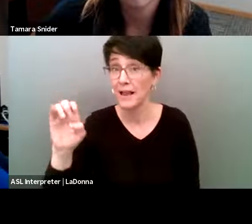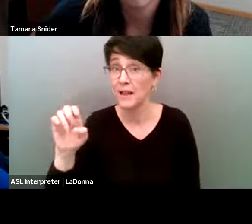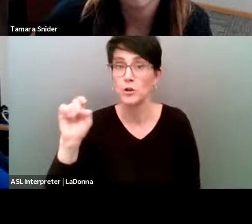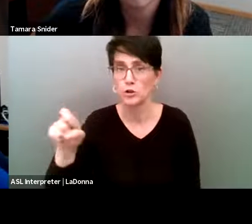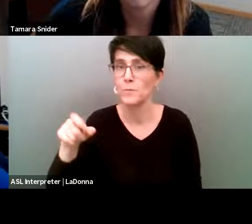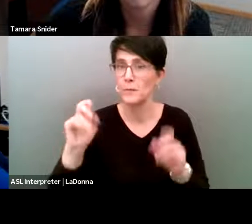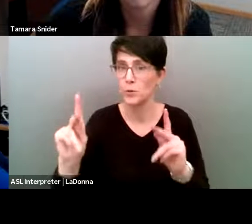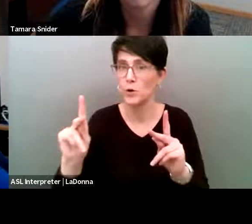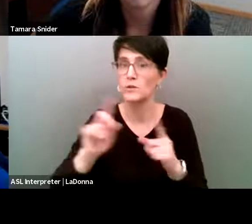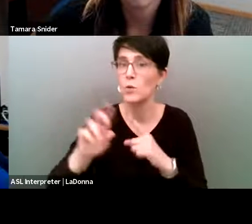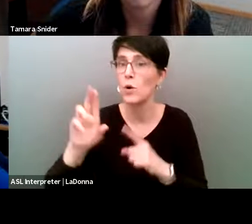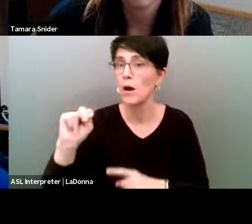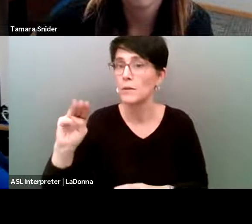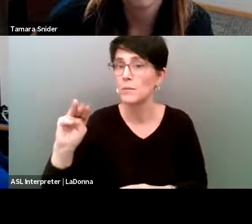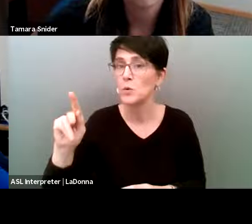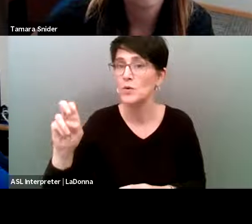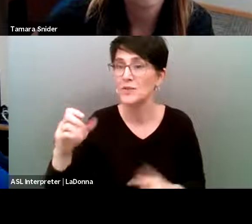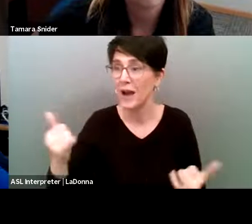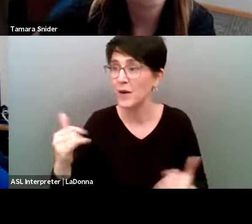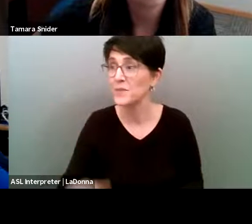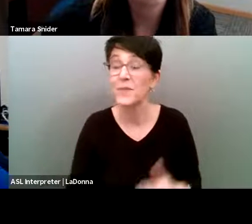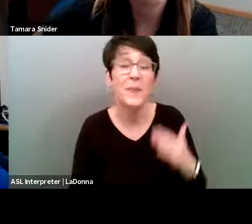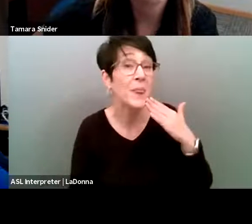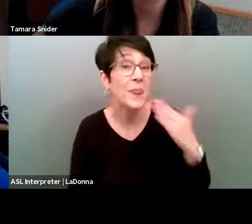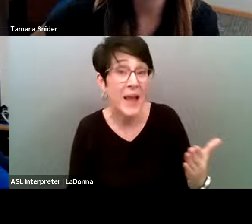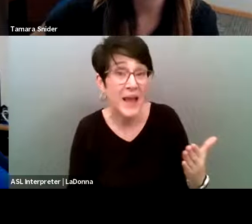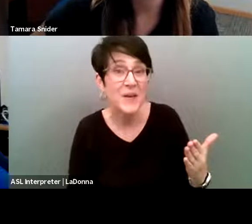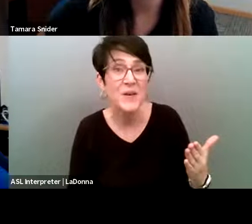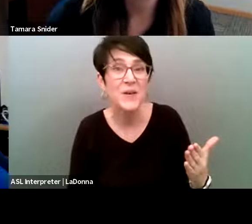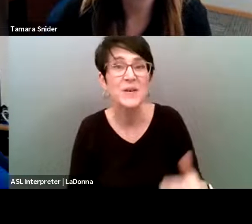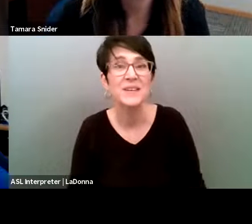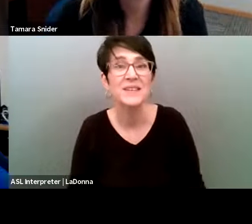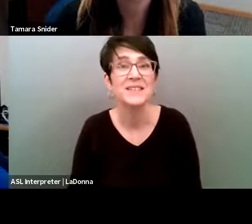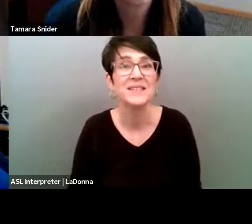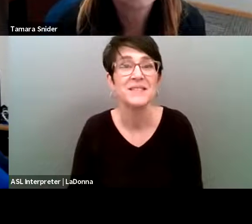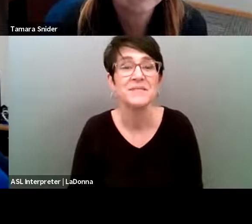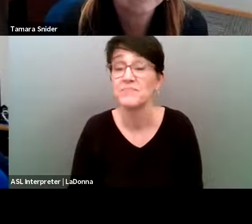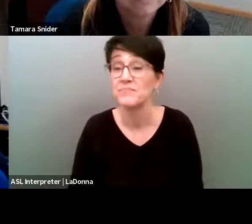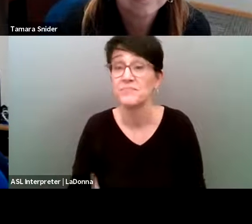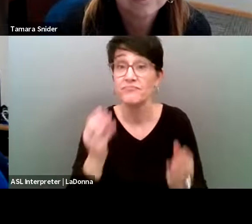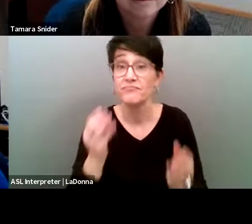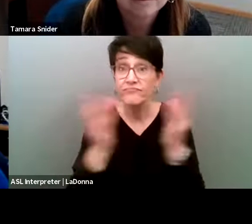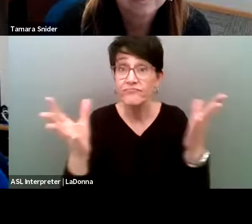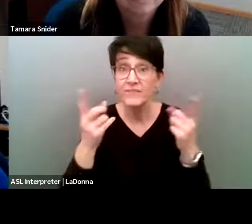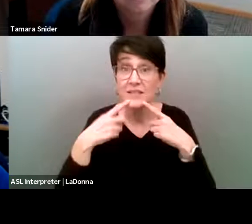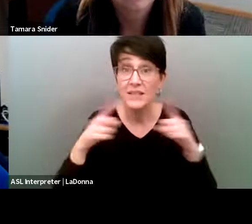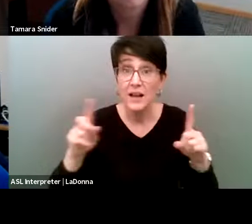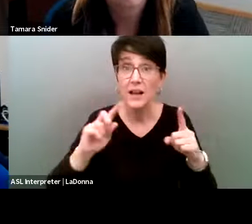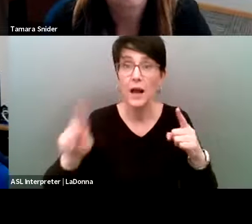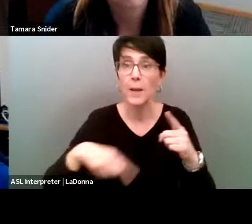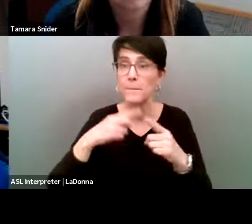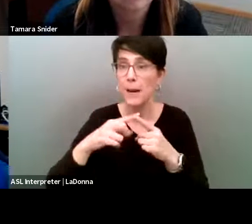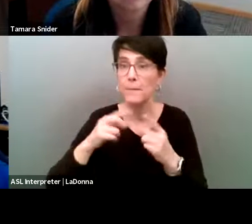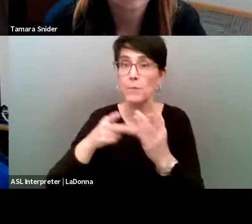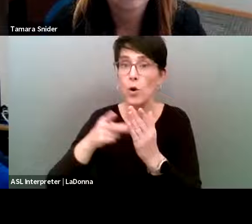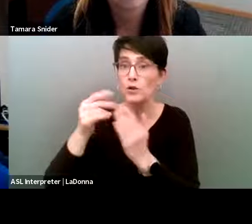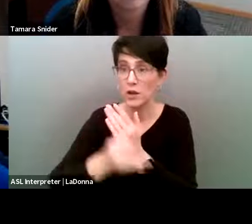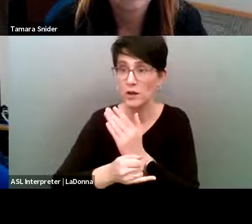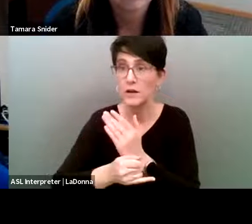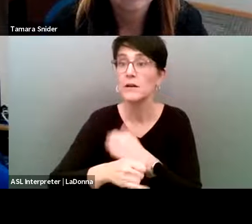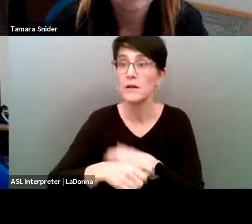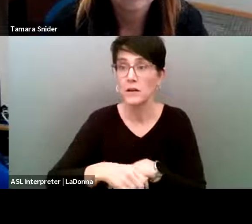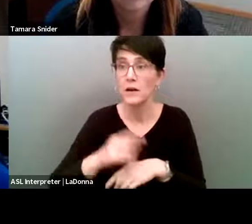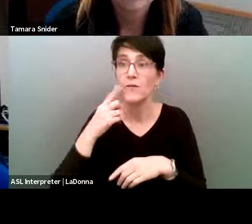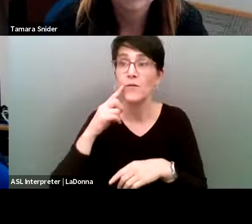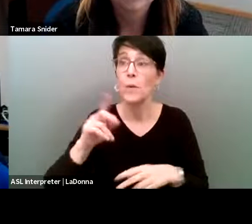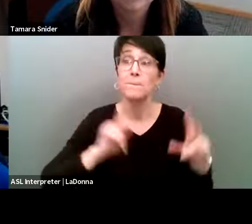able to unmute. Yes, thank you, Kathy. I just wanted to let everyone know about a project that People First of